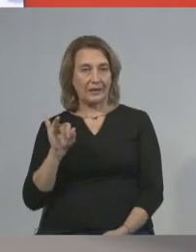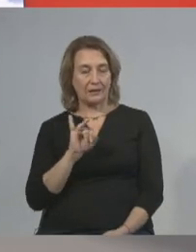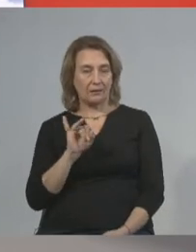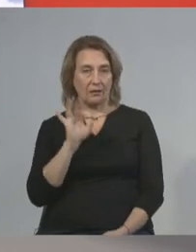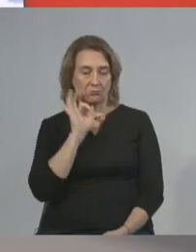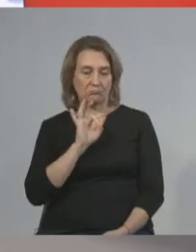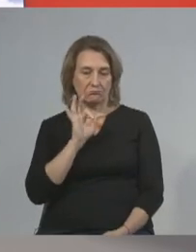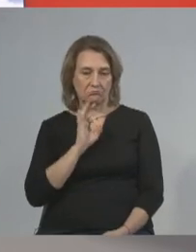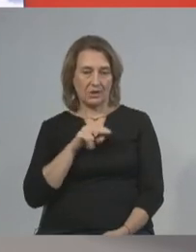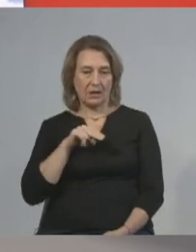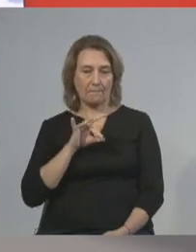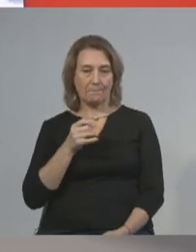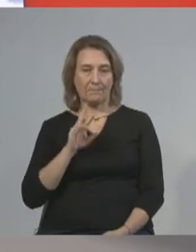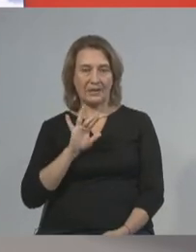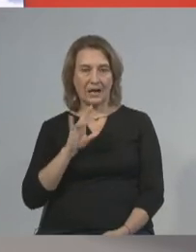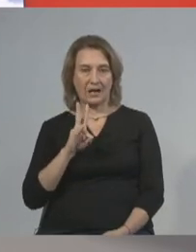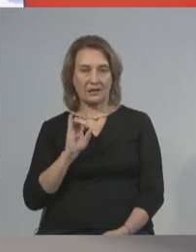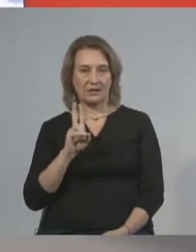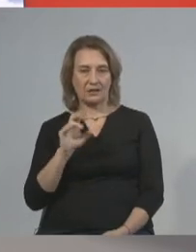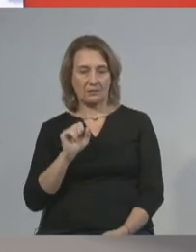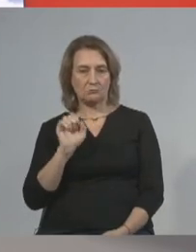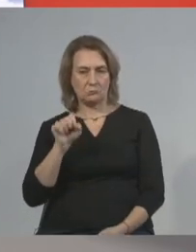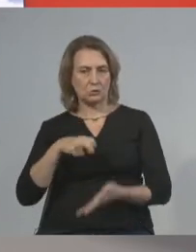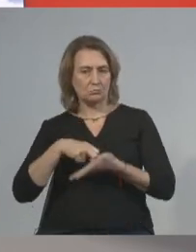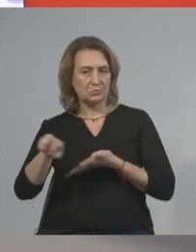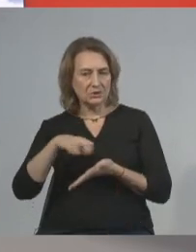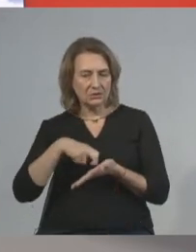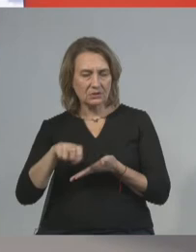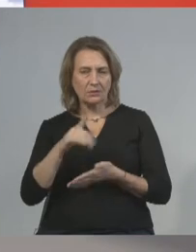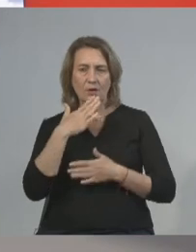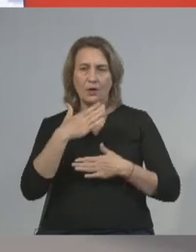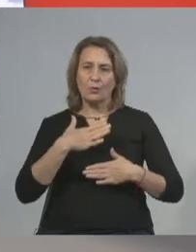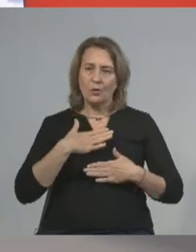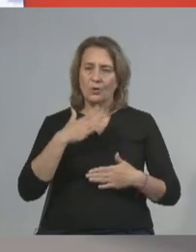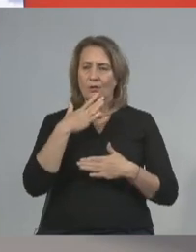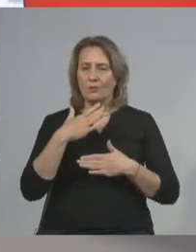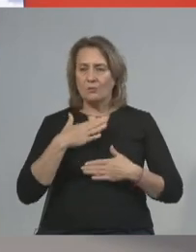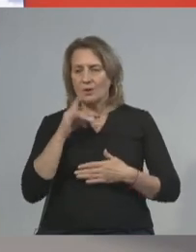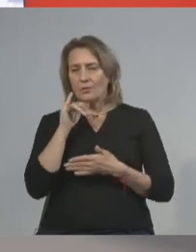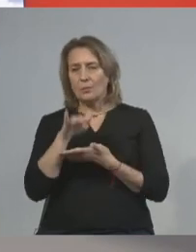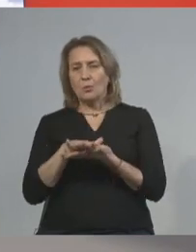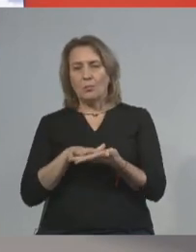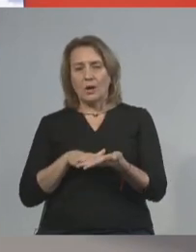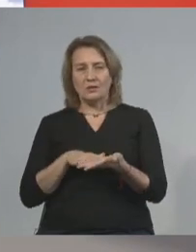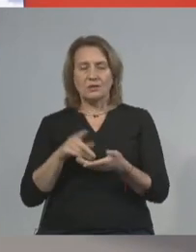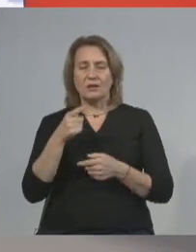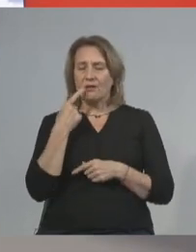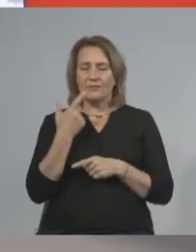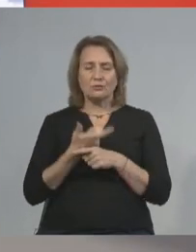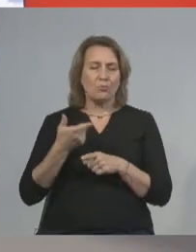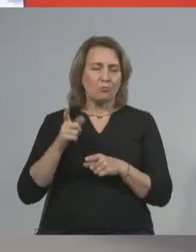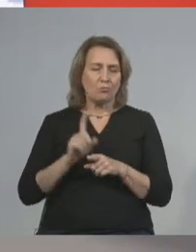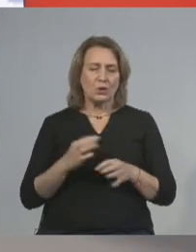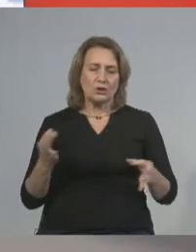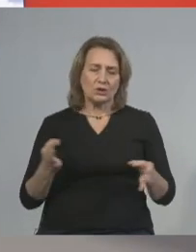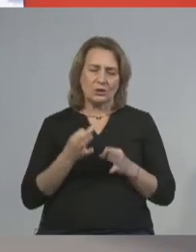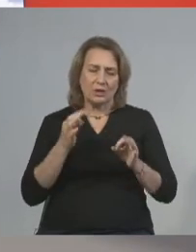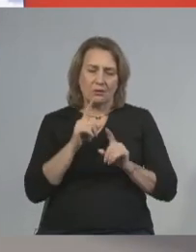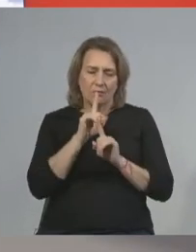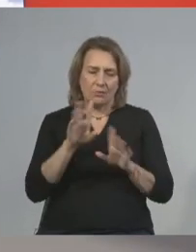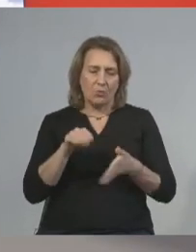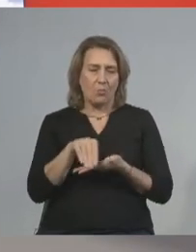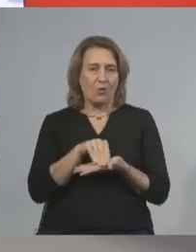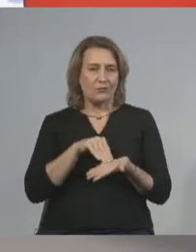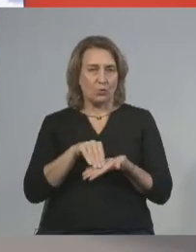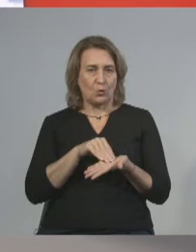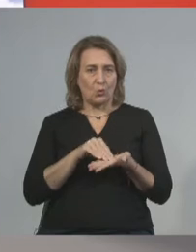the so-called carrot and stick trick they write you a message about how much they love you they ask to